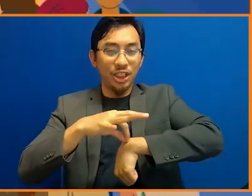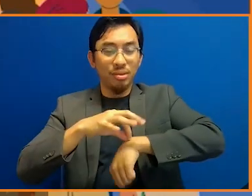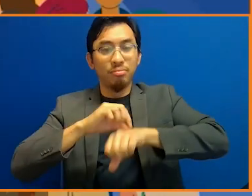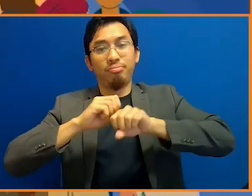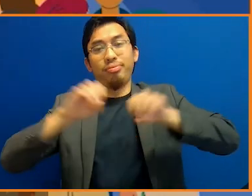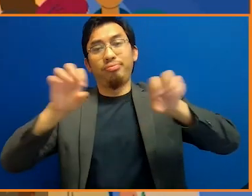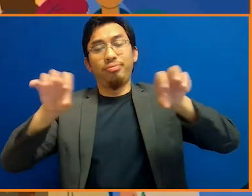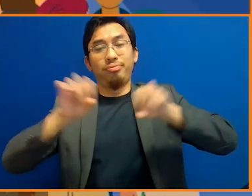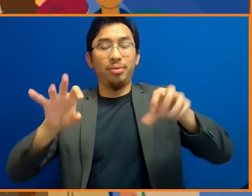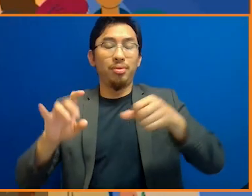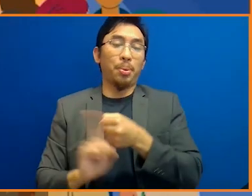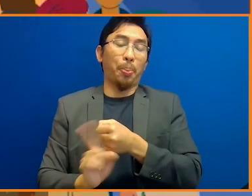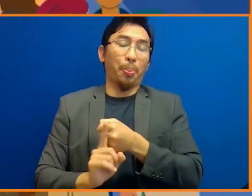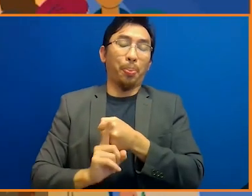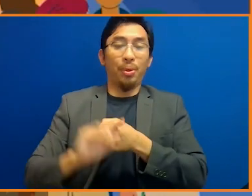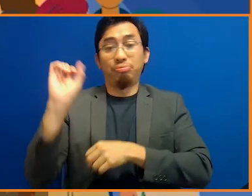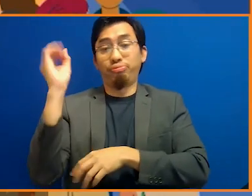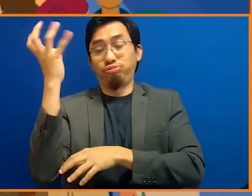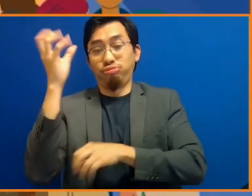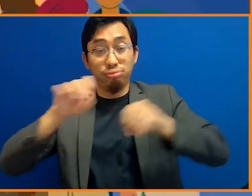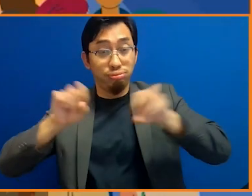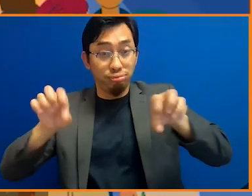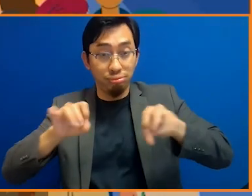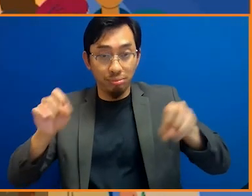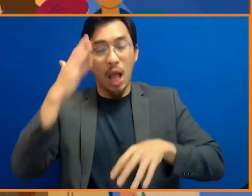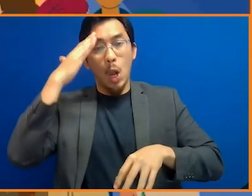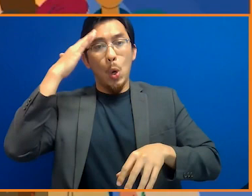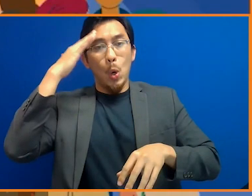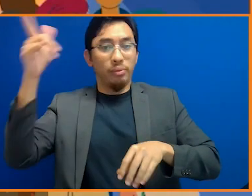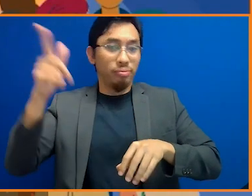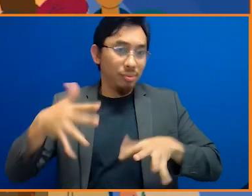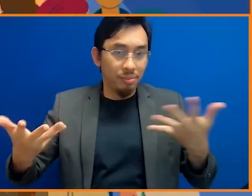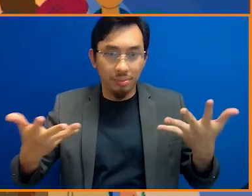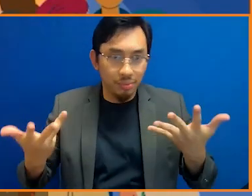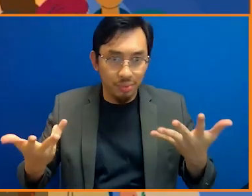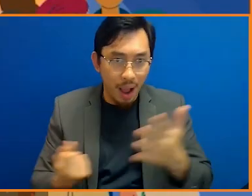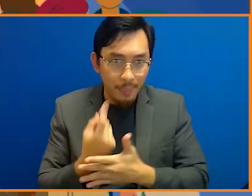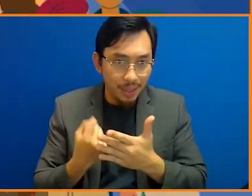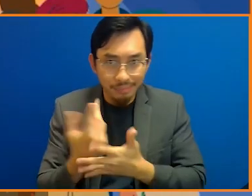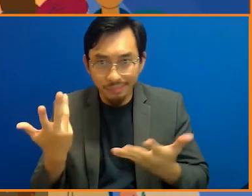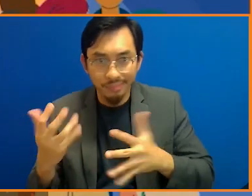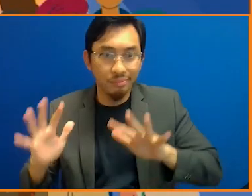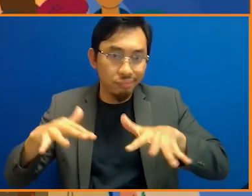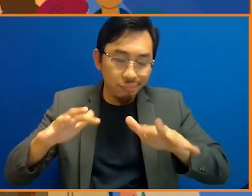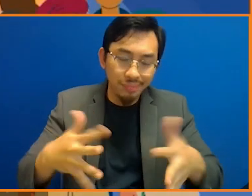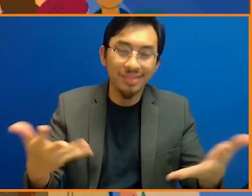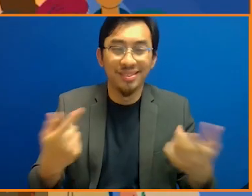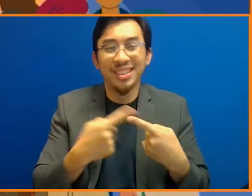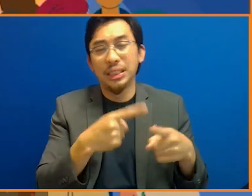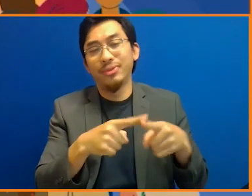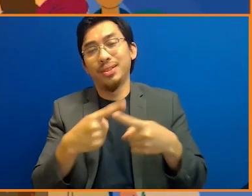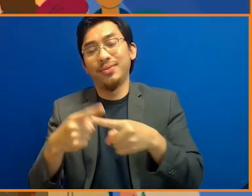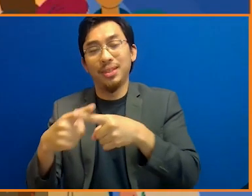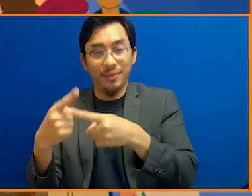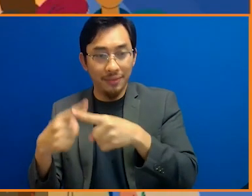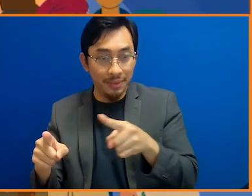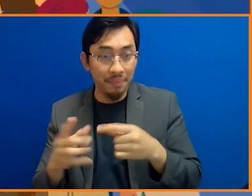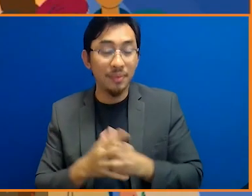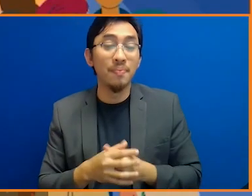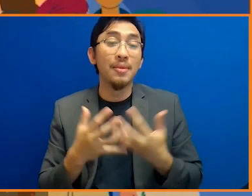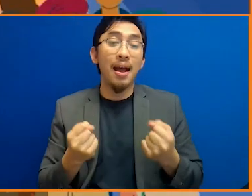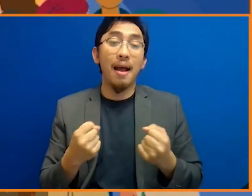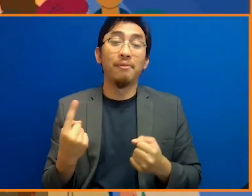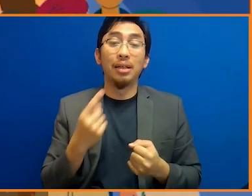the first warning message. And if we talk about Sendai, again, we have